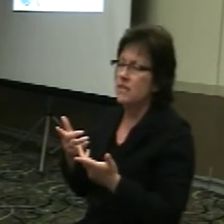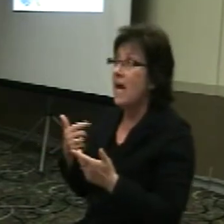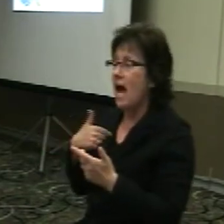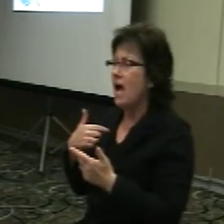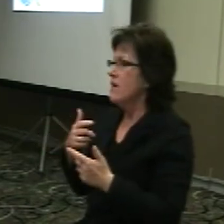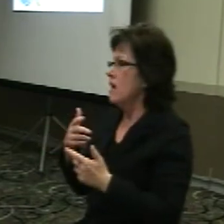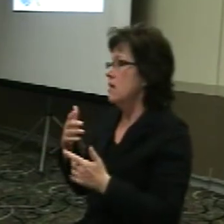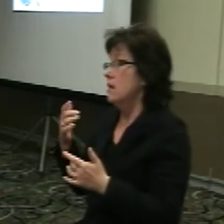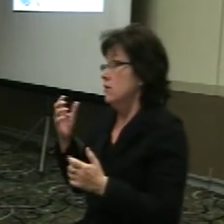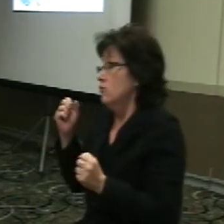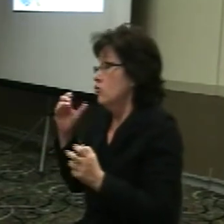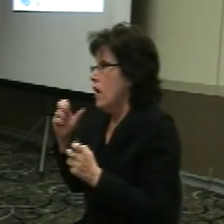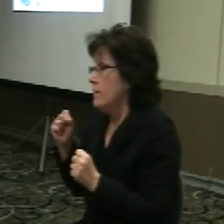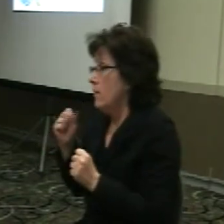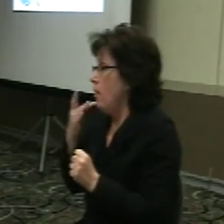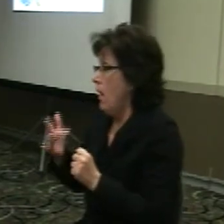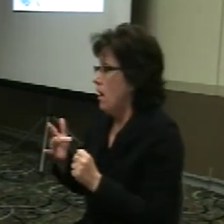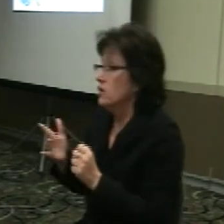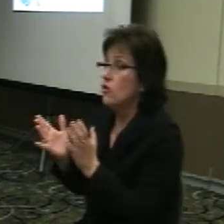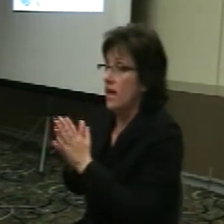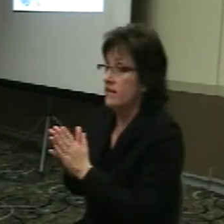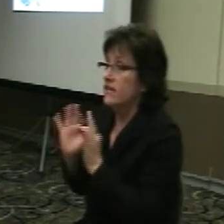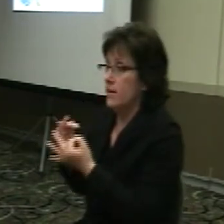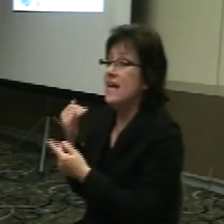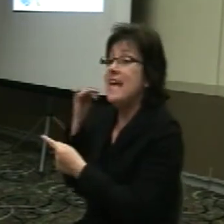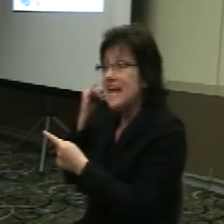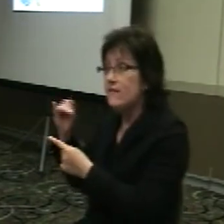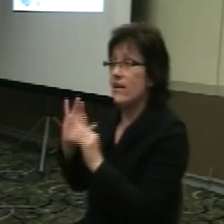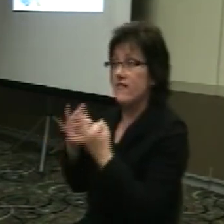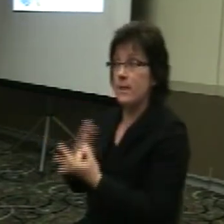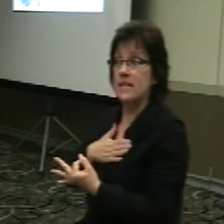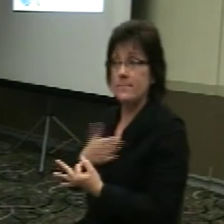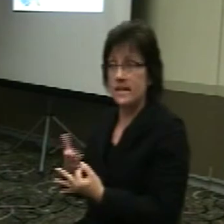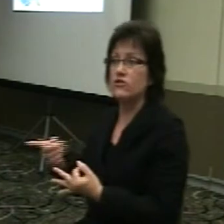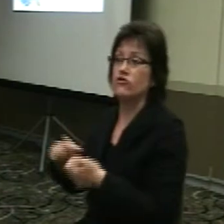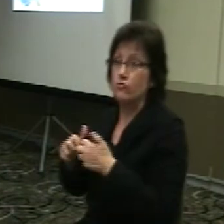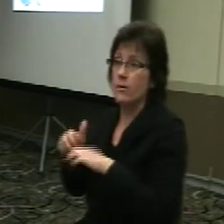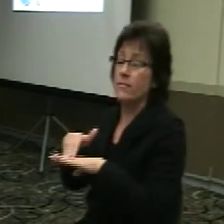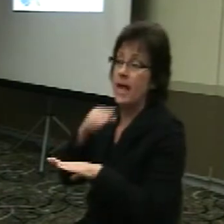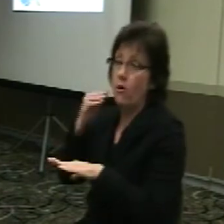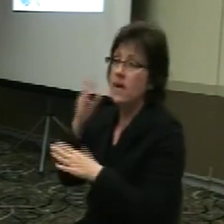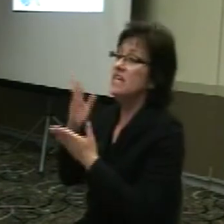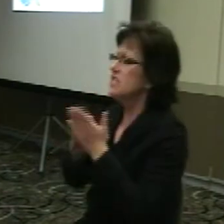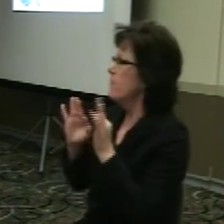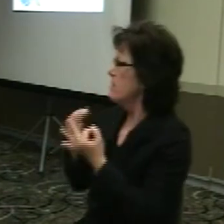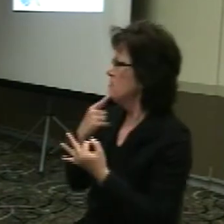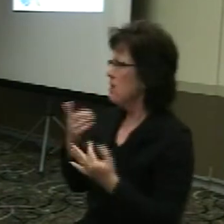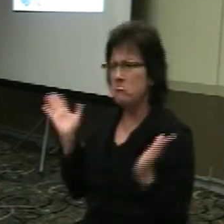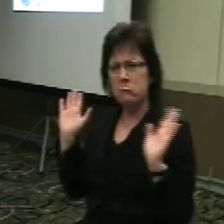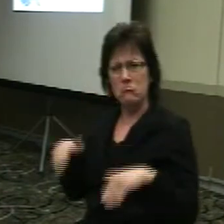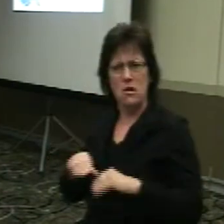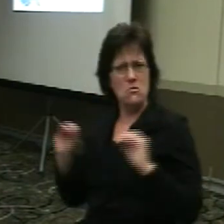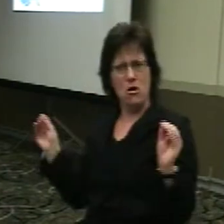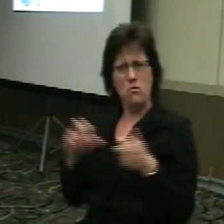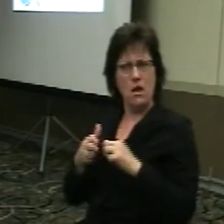asking families if the family admits there's a problem at home. Now, you'll get some families who will say, don't have a problem at